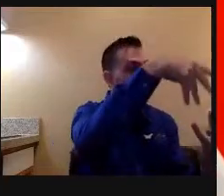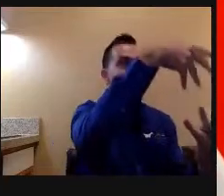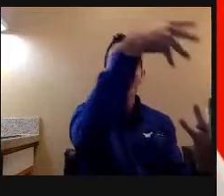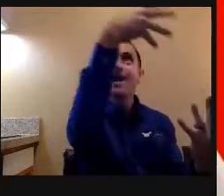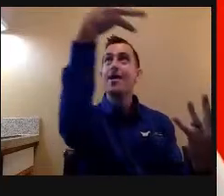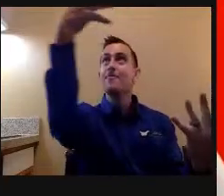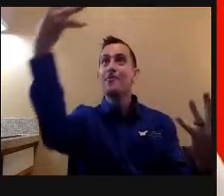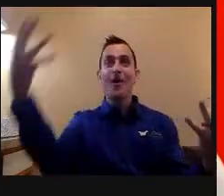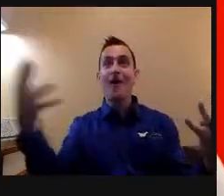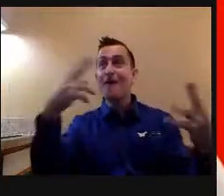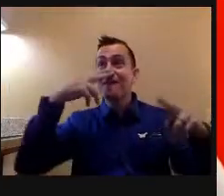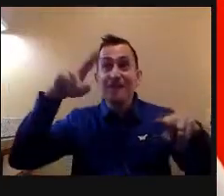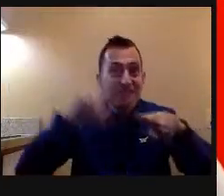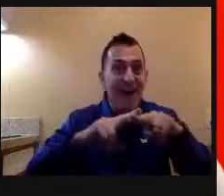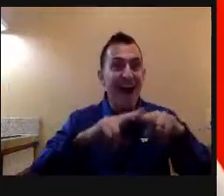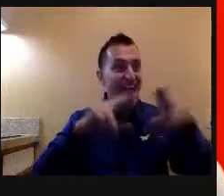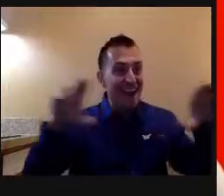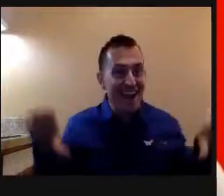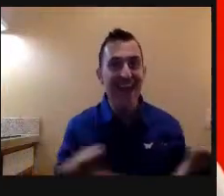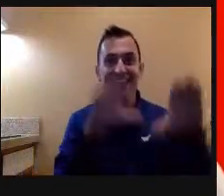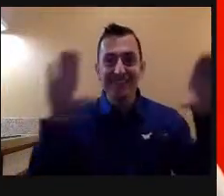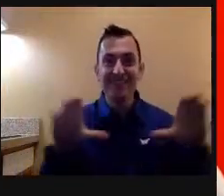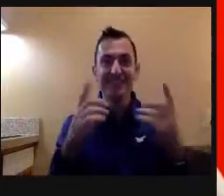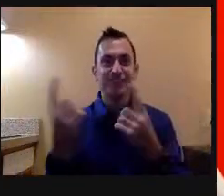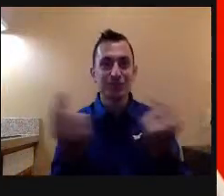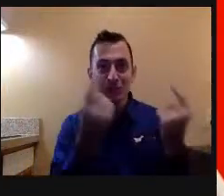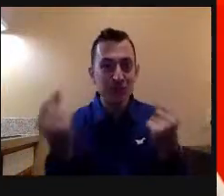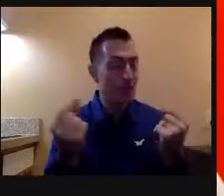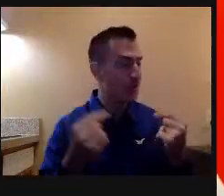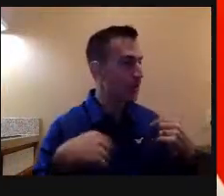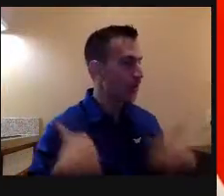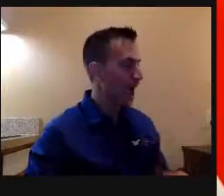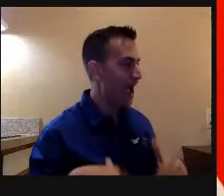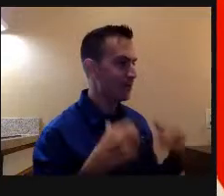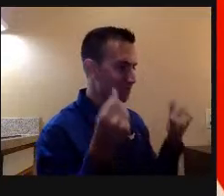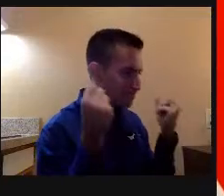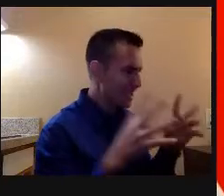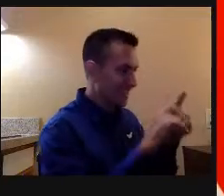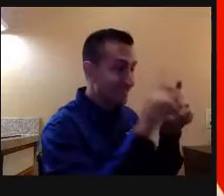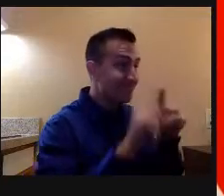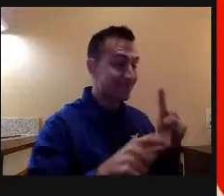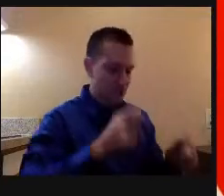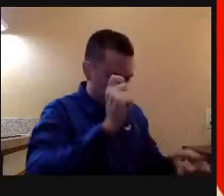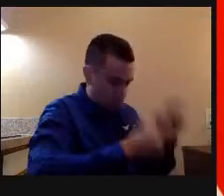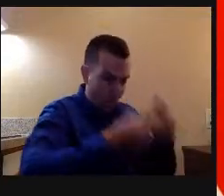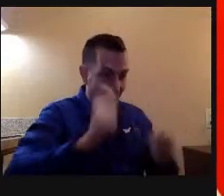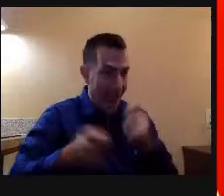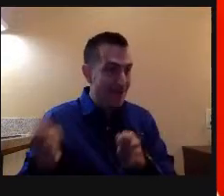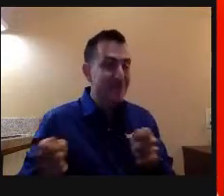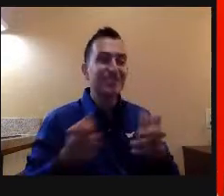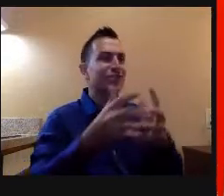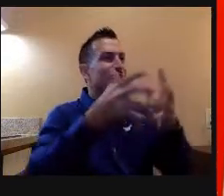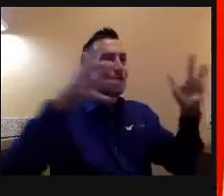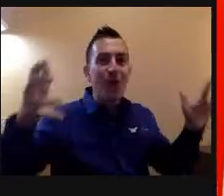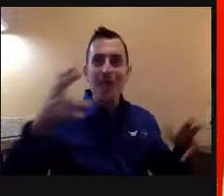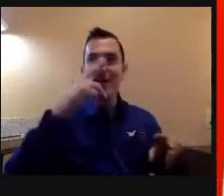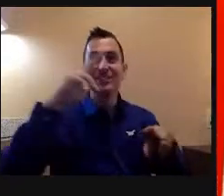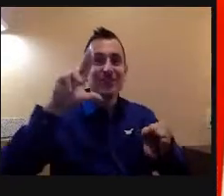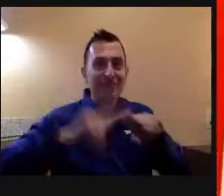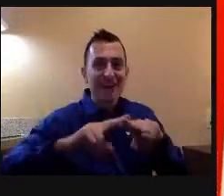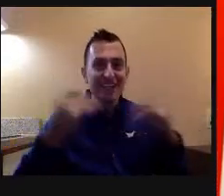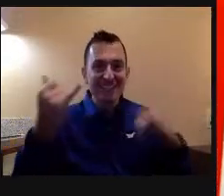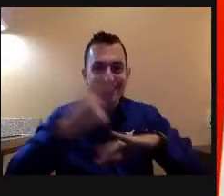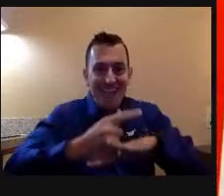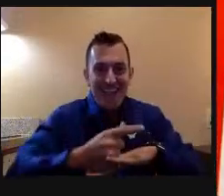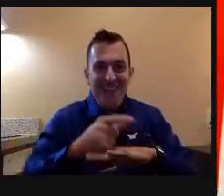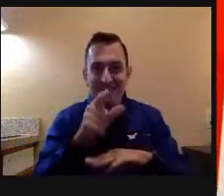of activities. We're going to read some stories, we're going to do some crafts, play some drums, and have a whole bunch of fun. Oh, boys